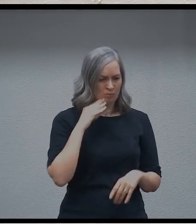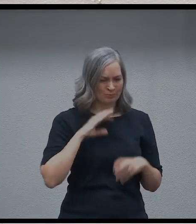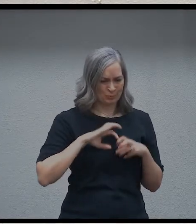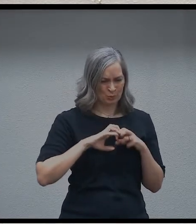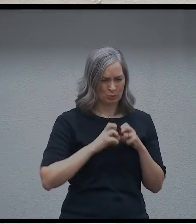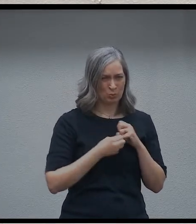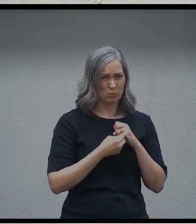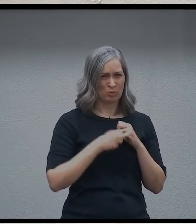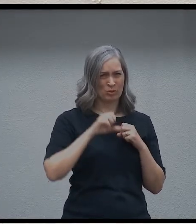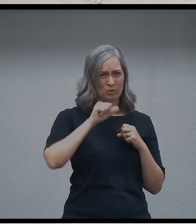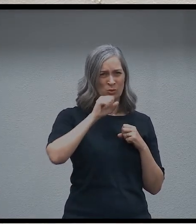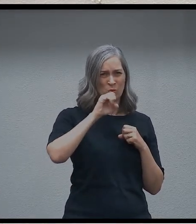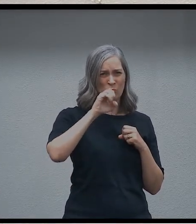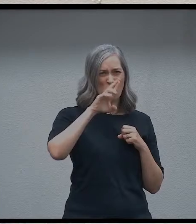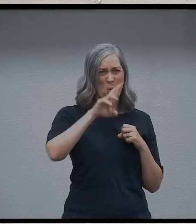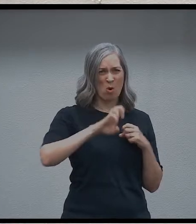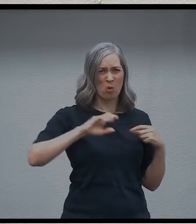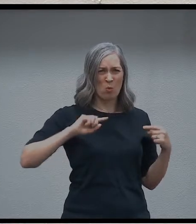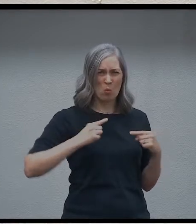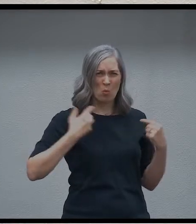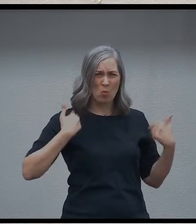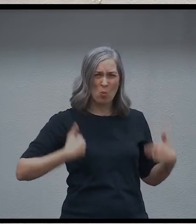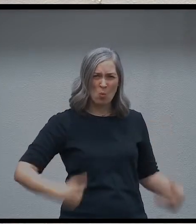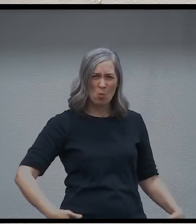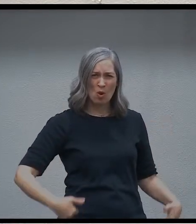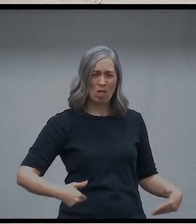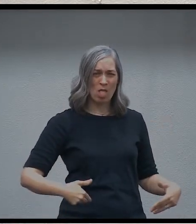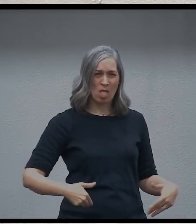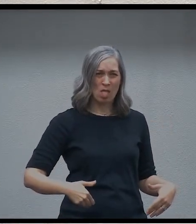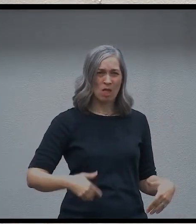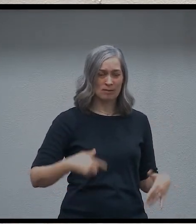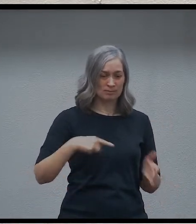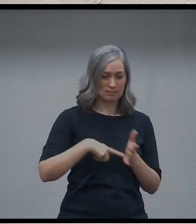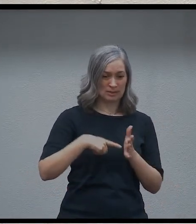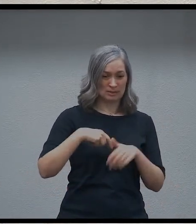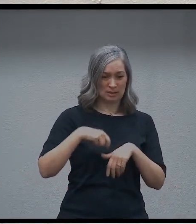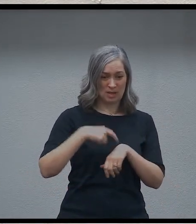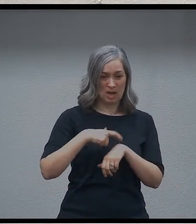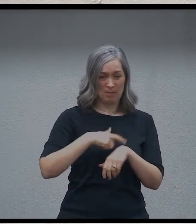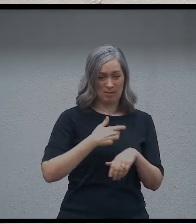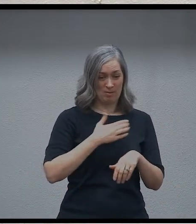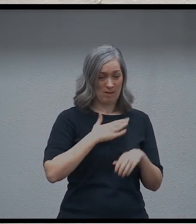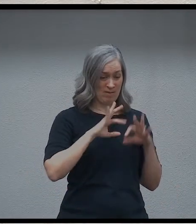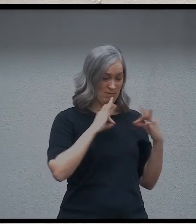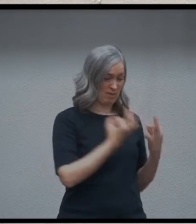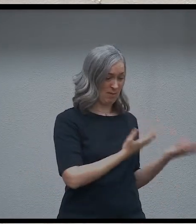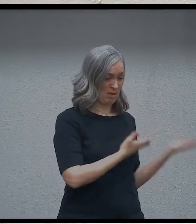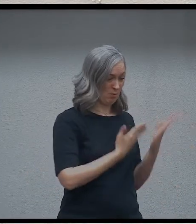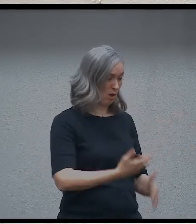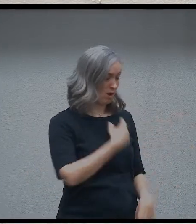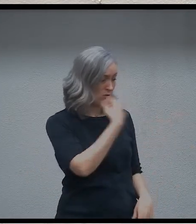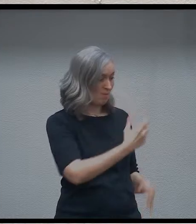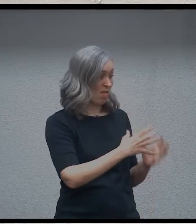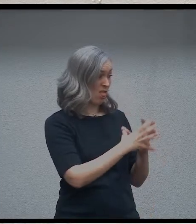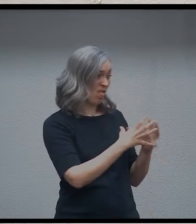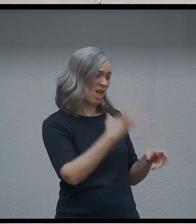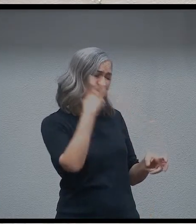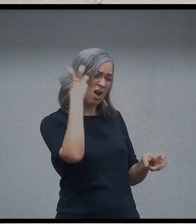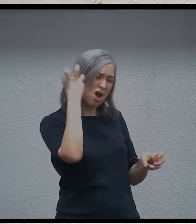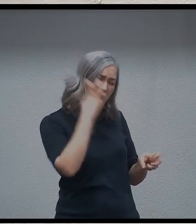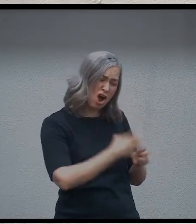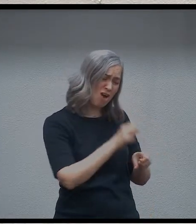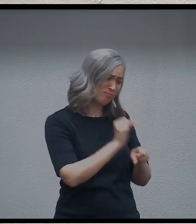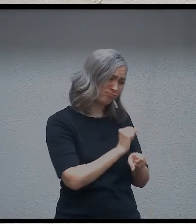This year I was telling my whole family, I was like, listen, I brought my family with me this time, and I said, listen, there's going to be a lot of hard labor we're going to do out